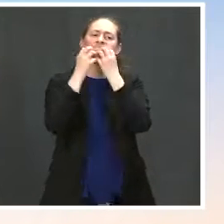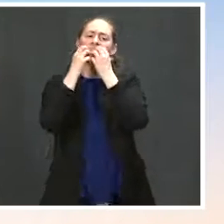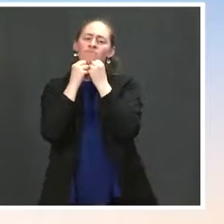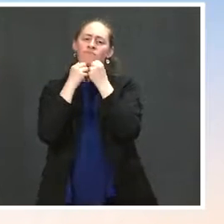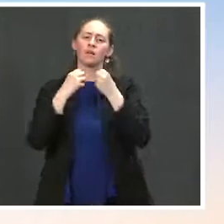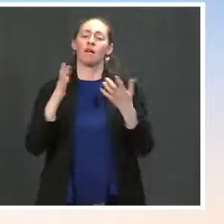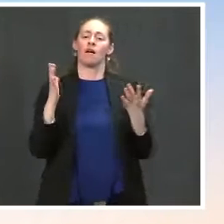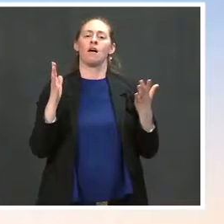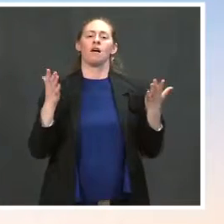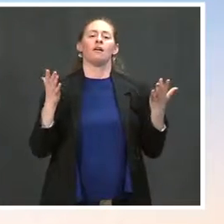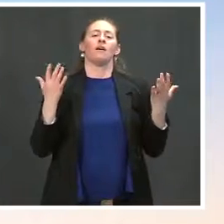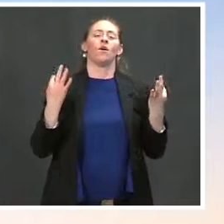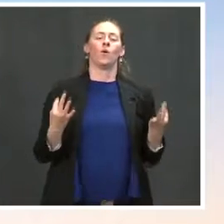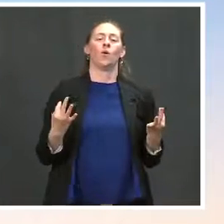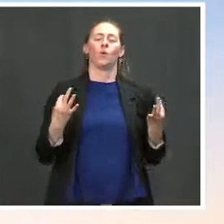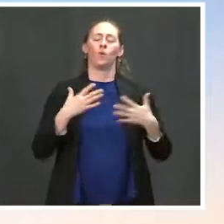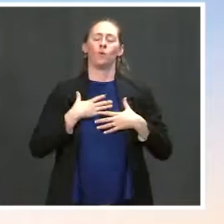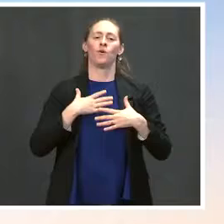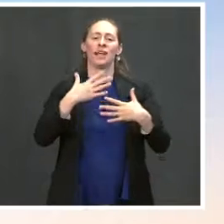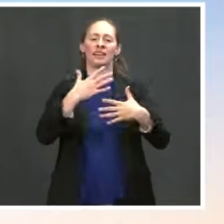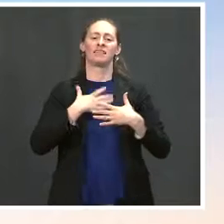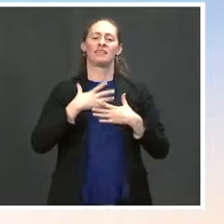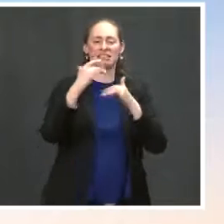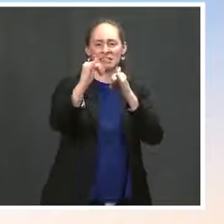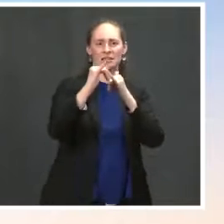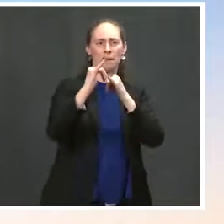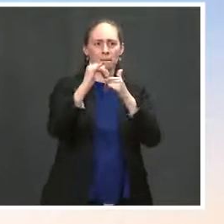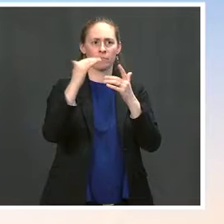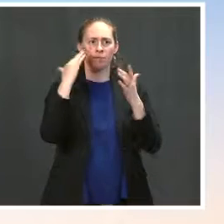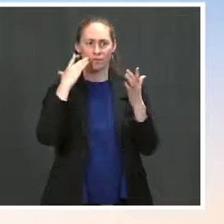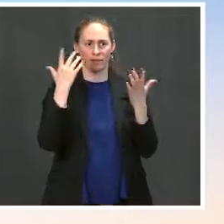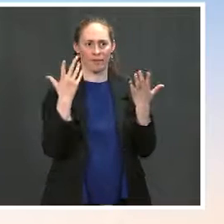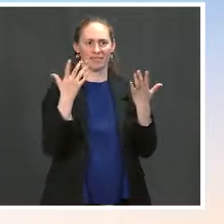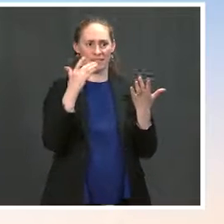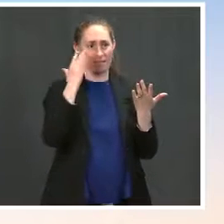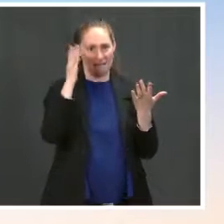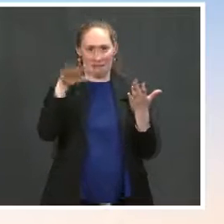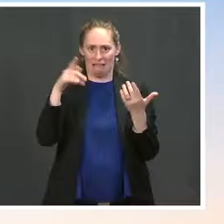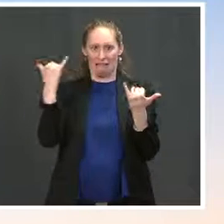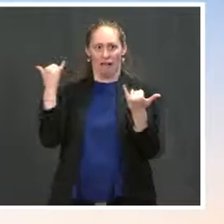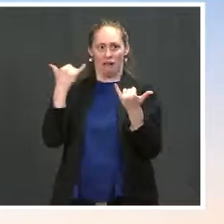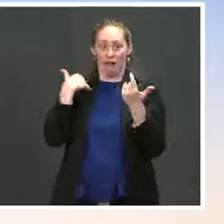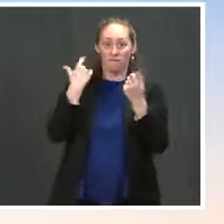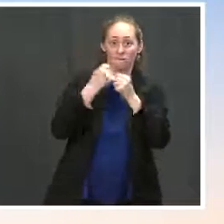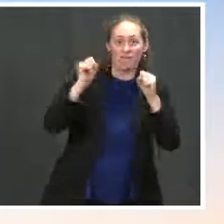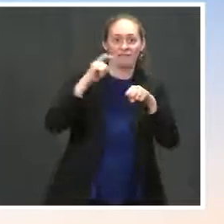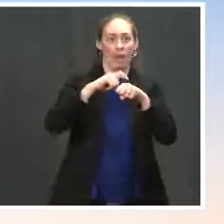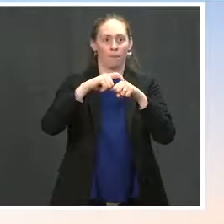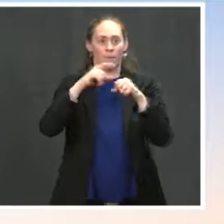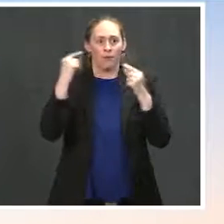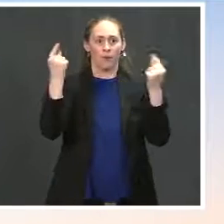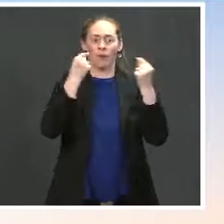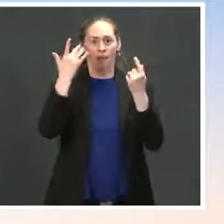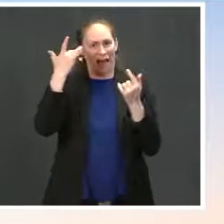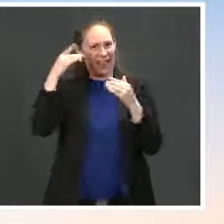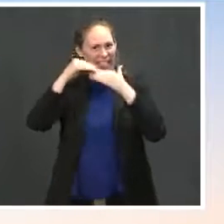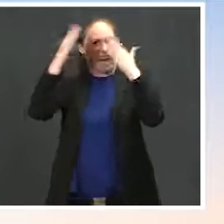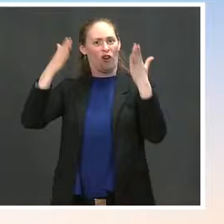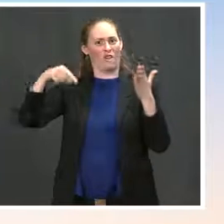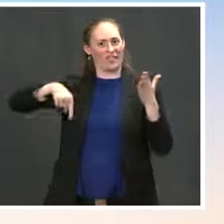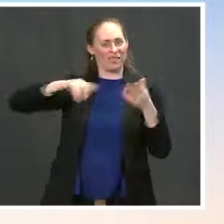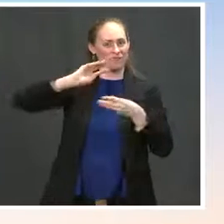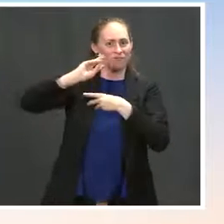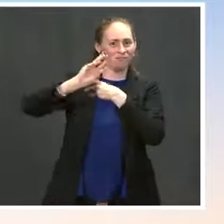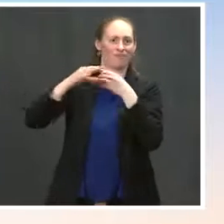across the country do when he has the limited amount of free time you have as leader of the free world. Go ahead, George. Yeah, thanks, Jen.